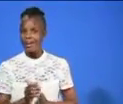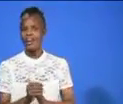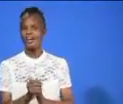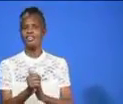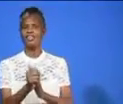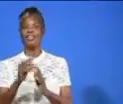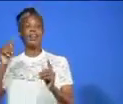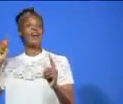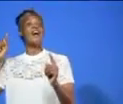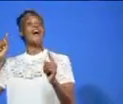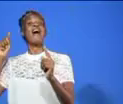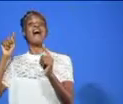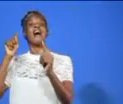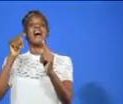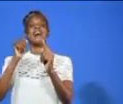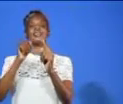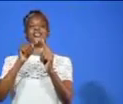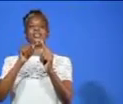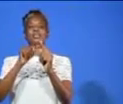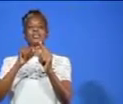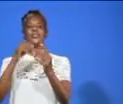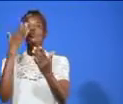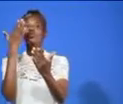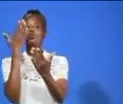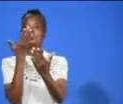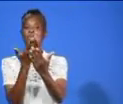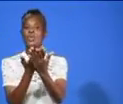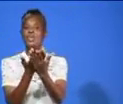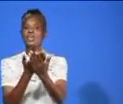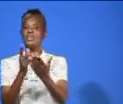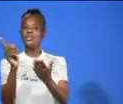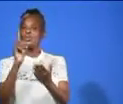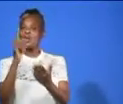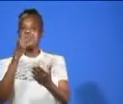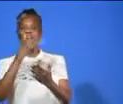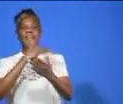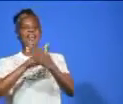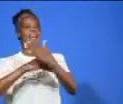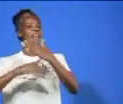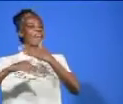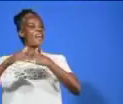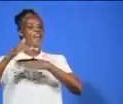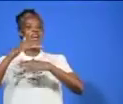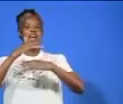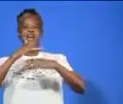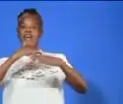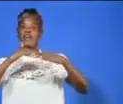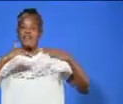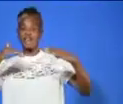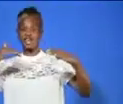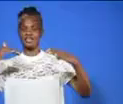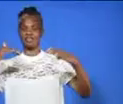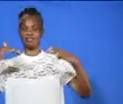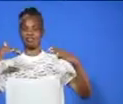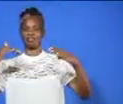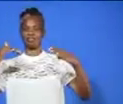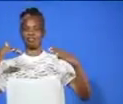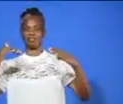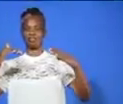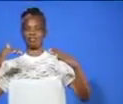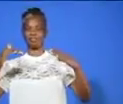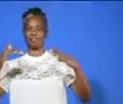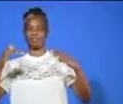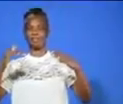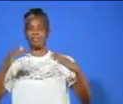till we reach that blissful shore, where